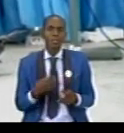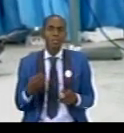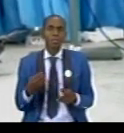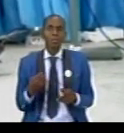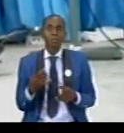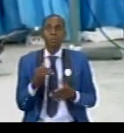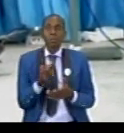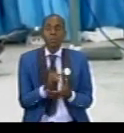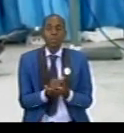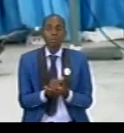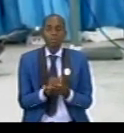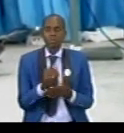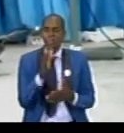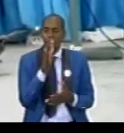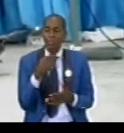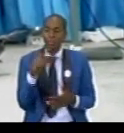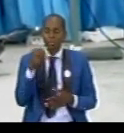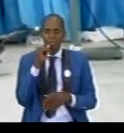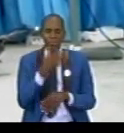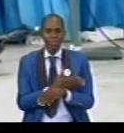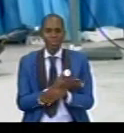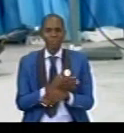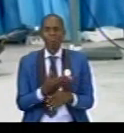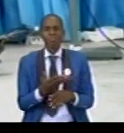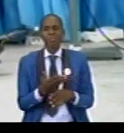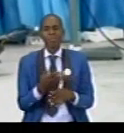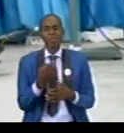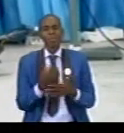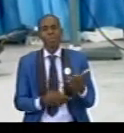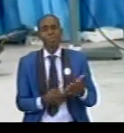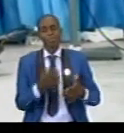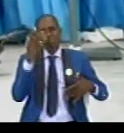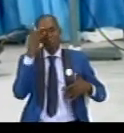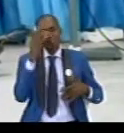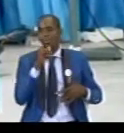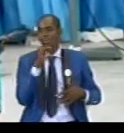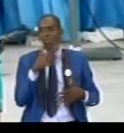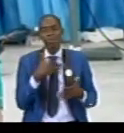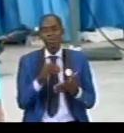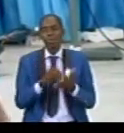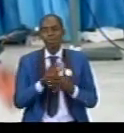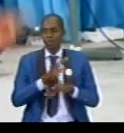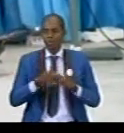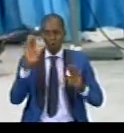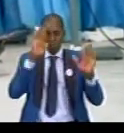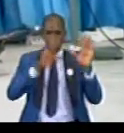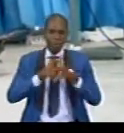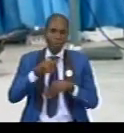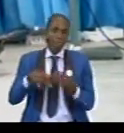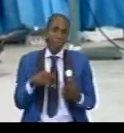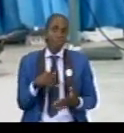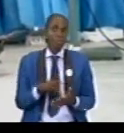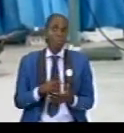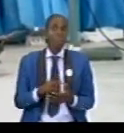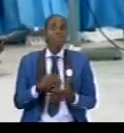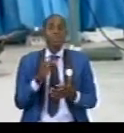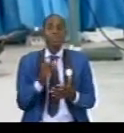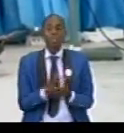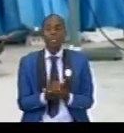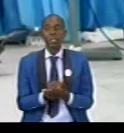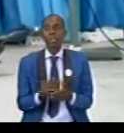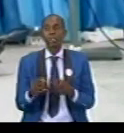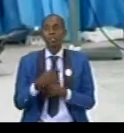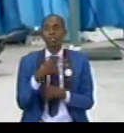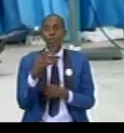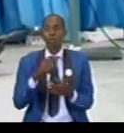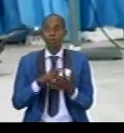that level. Devil cannot do me anything. I said, that very day for program,